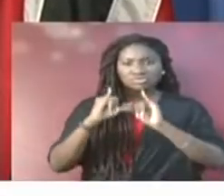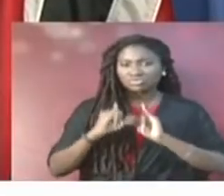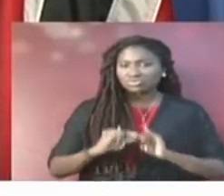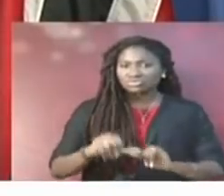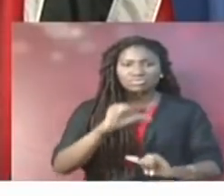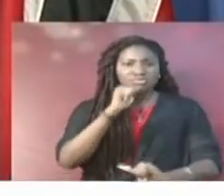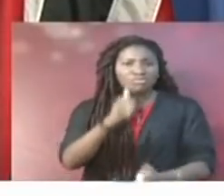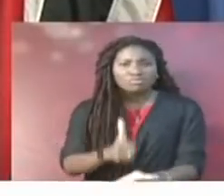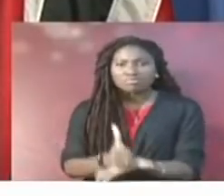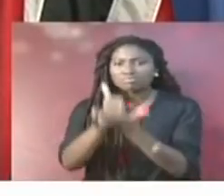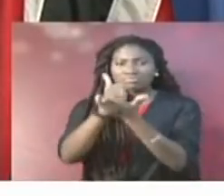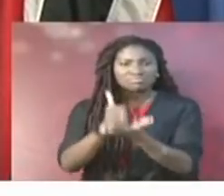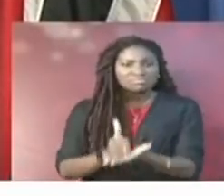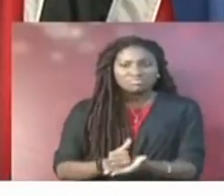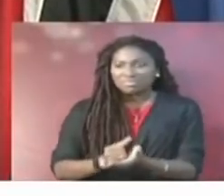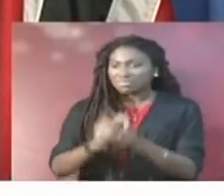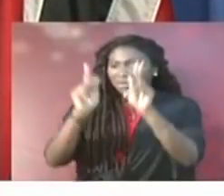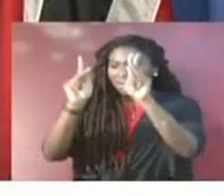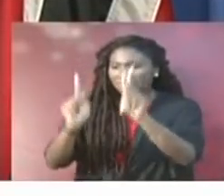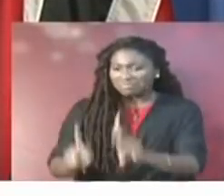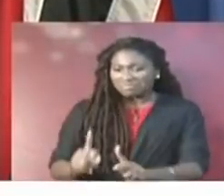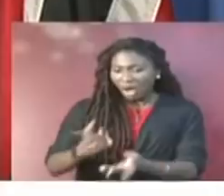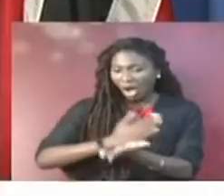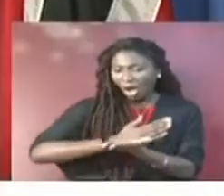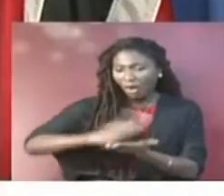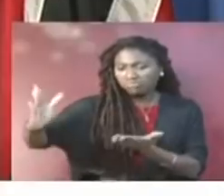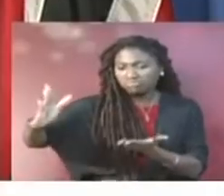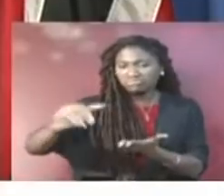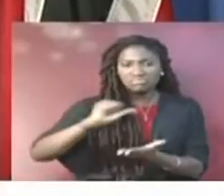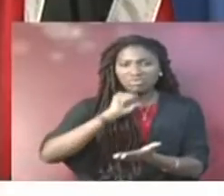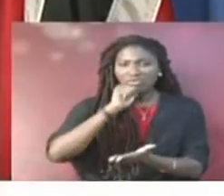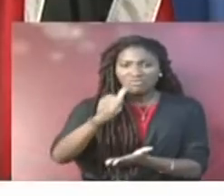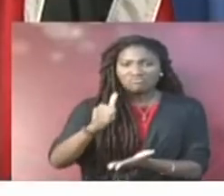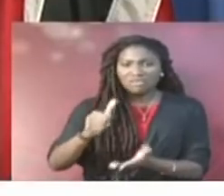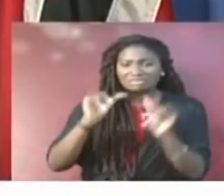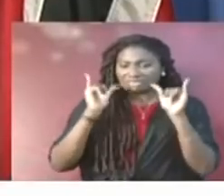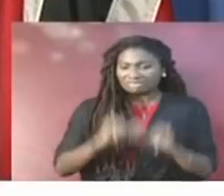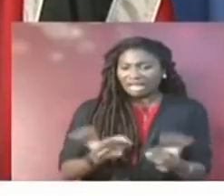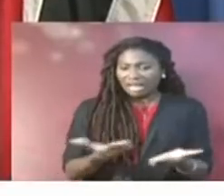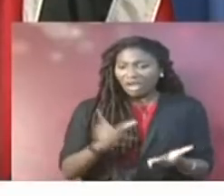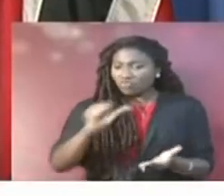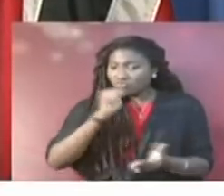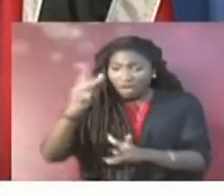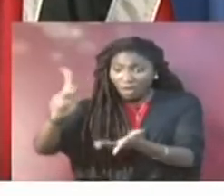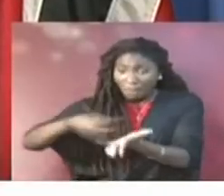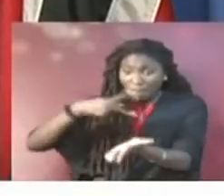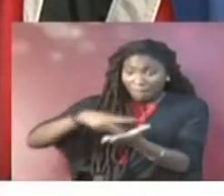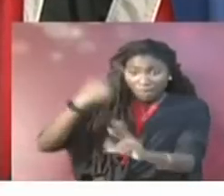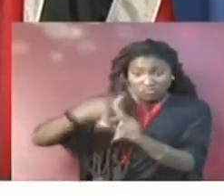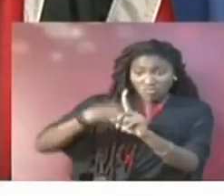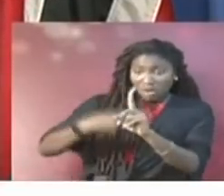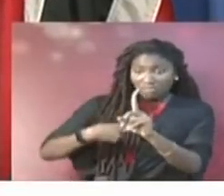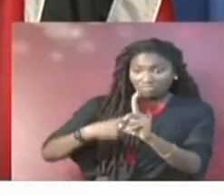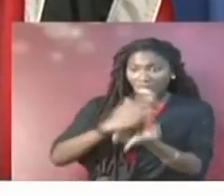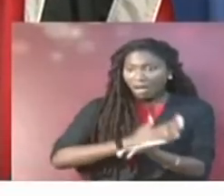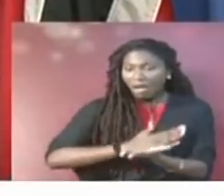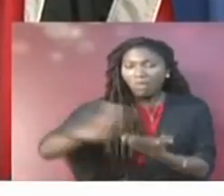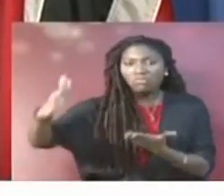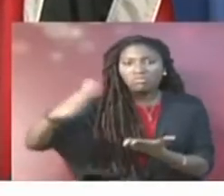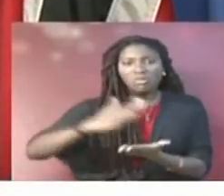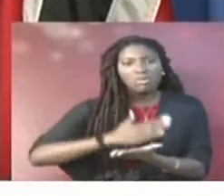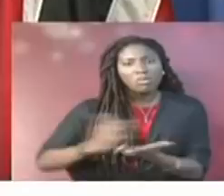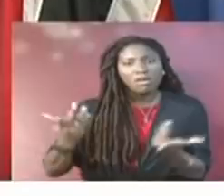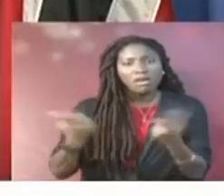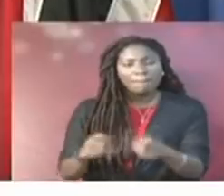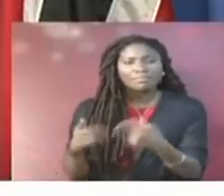creating starvation conditions for the unfortunate. These are some of the issues that would have caused